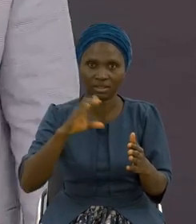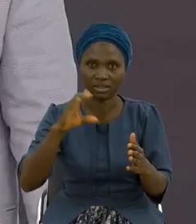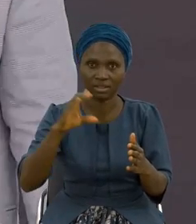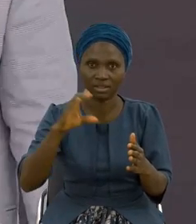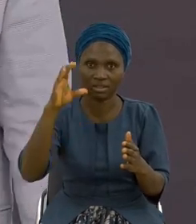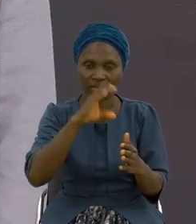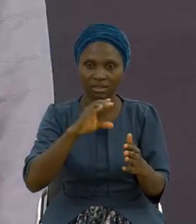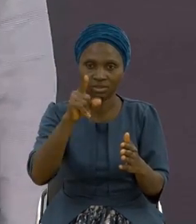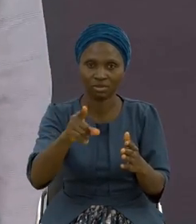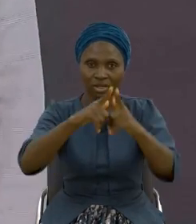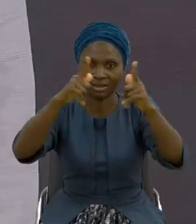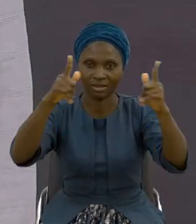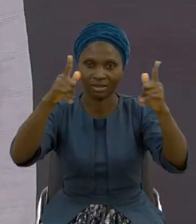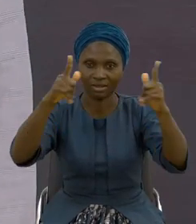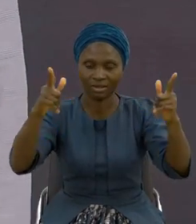thyself